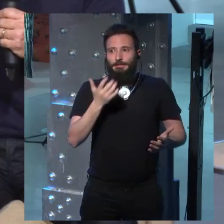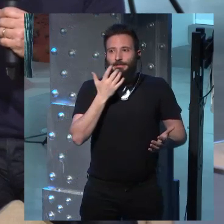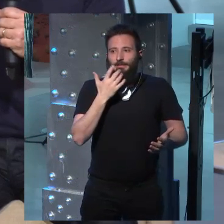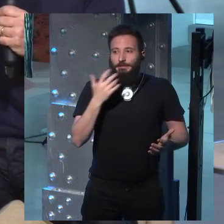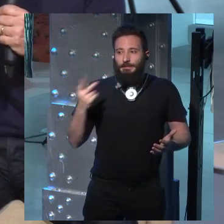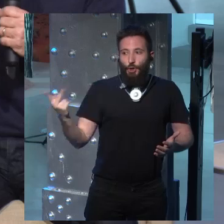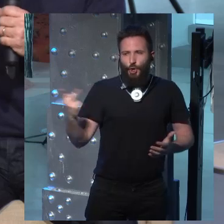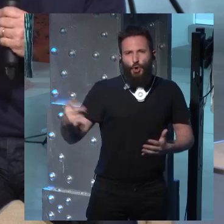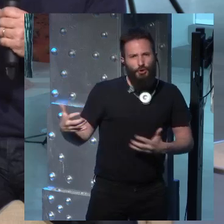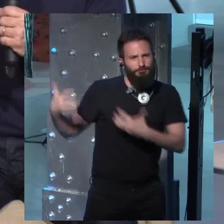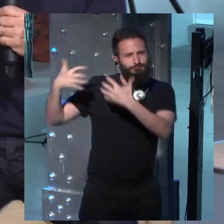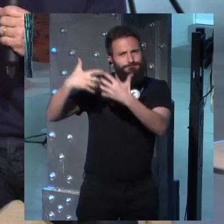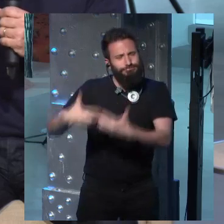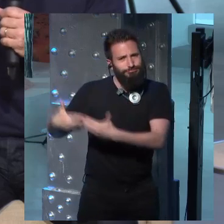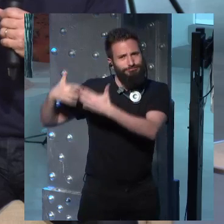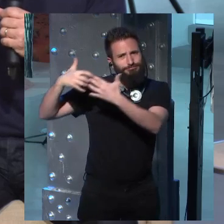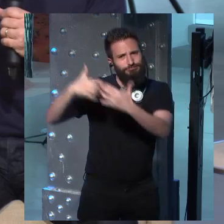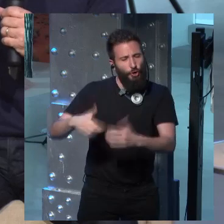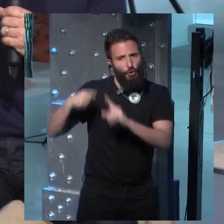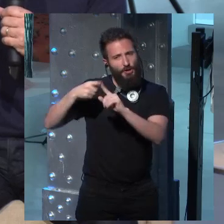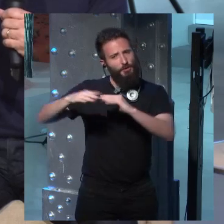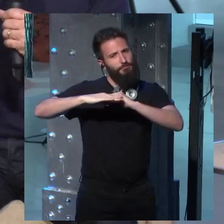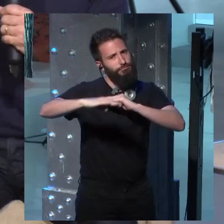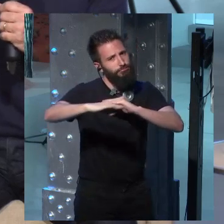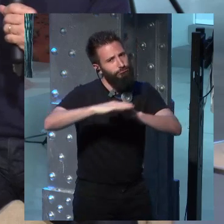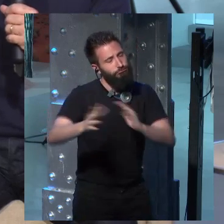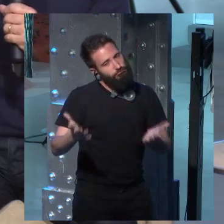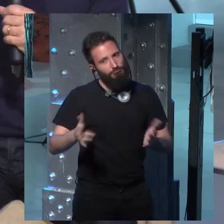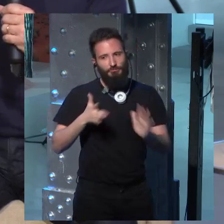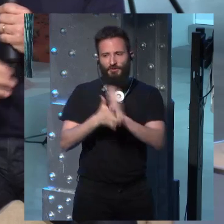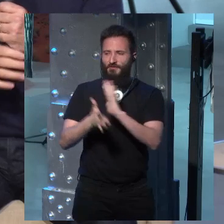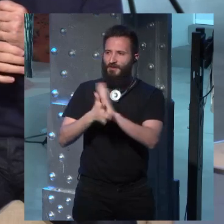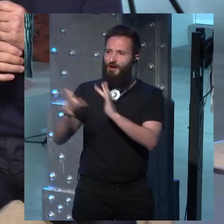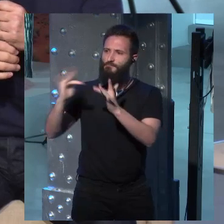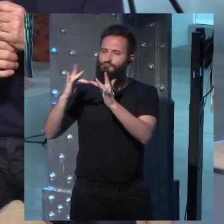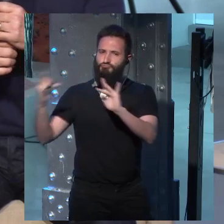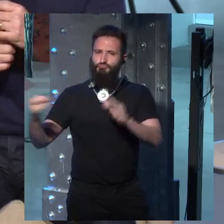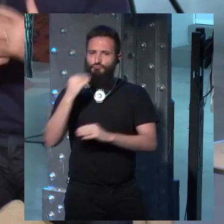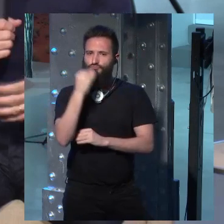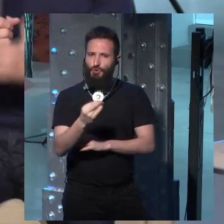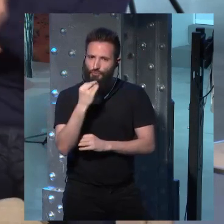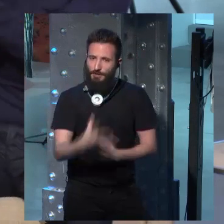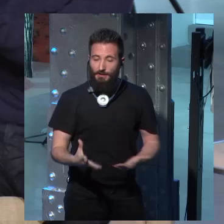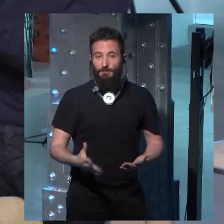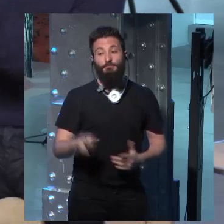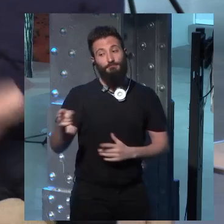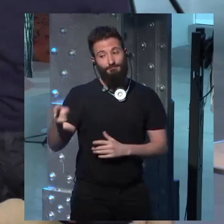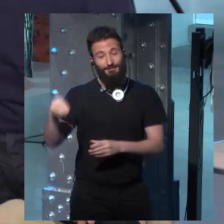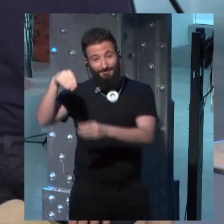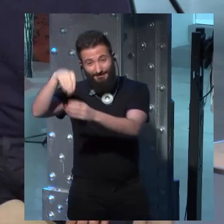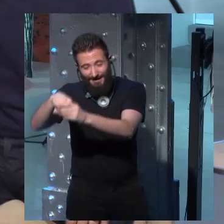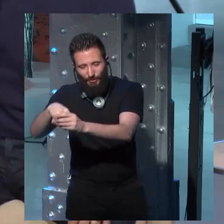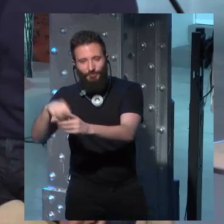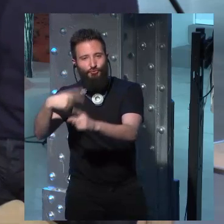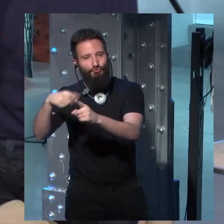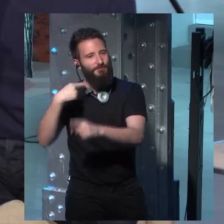great together and you watch them and go, that's a good relationship, now you've got something to lose. And so I don't know what